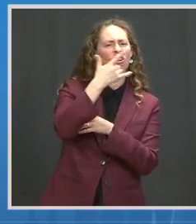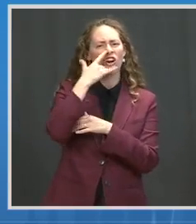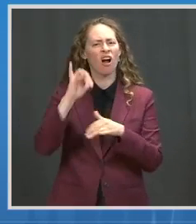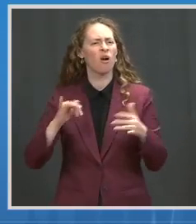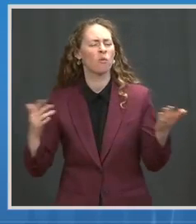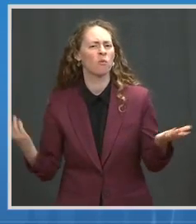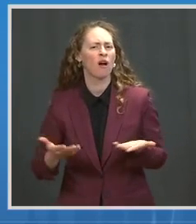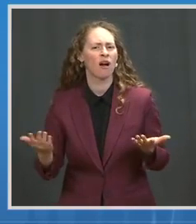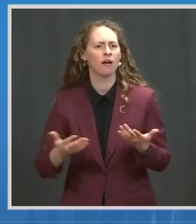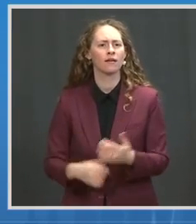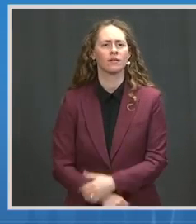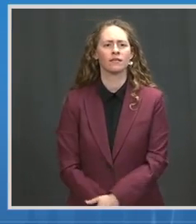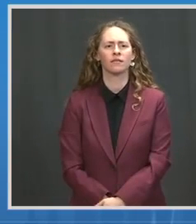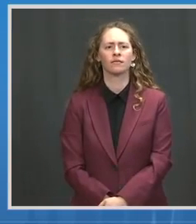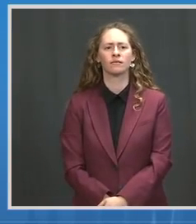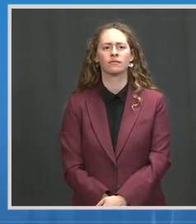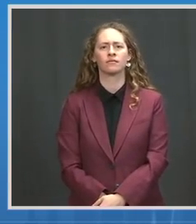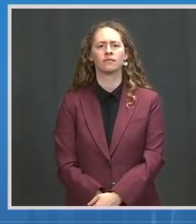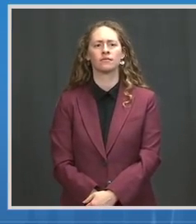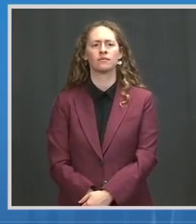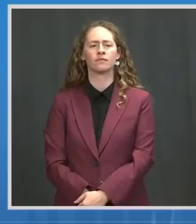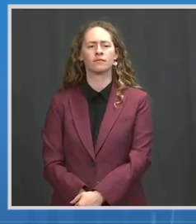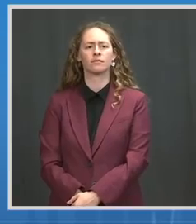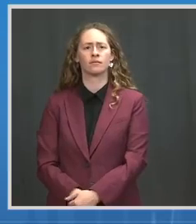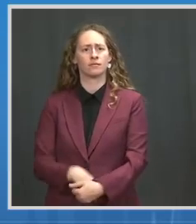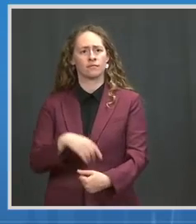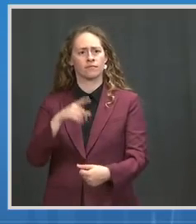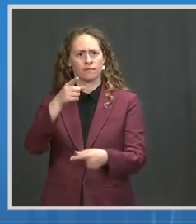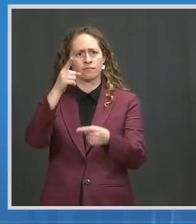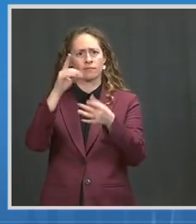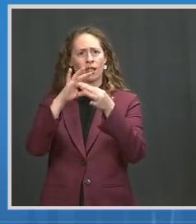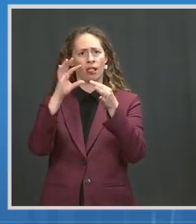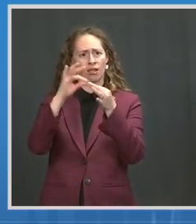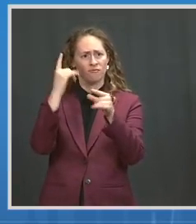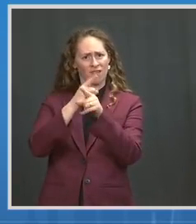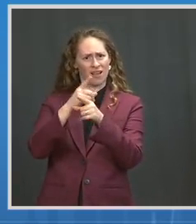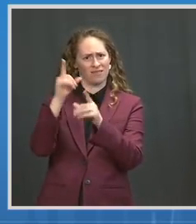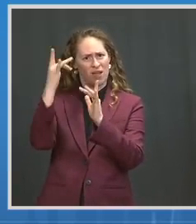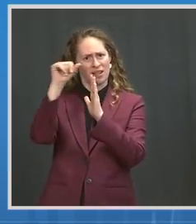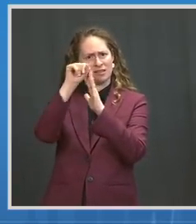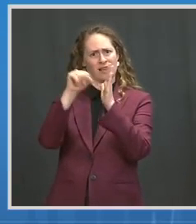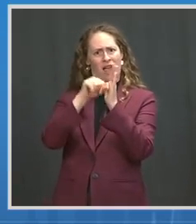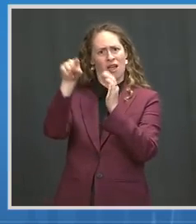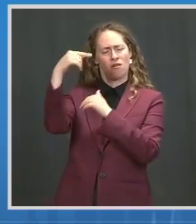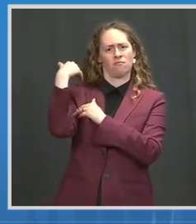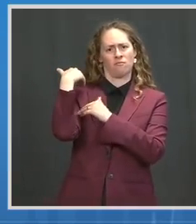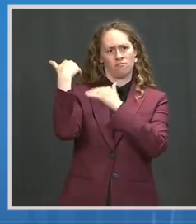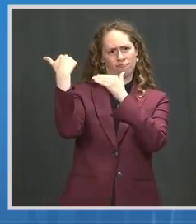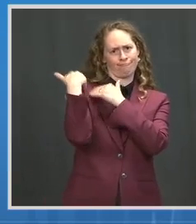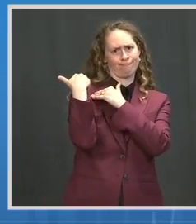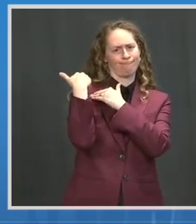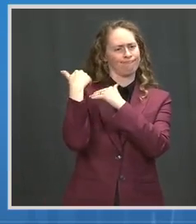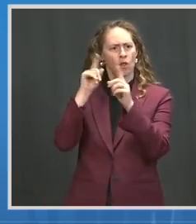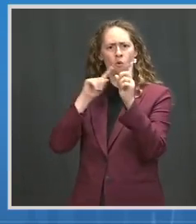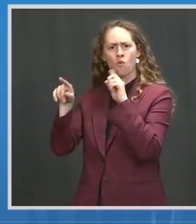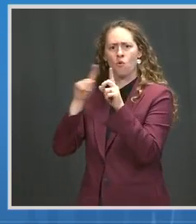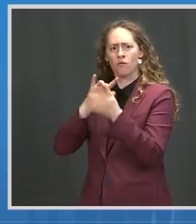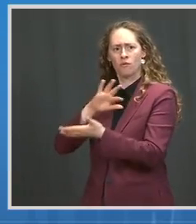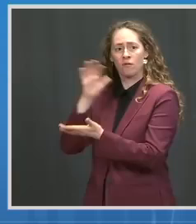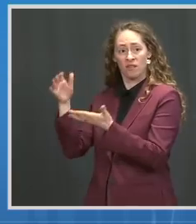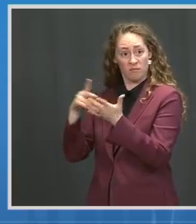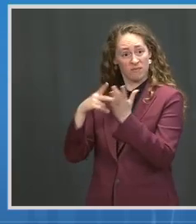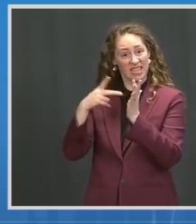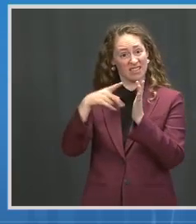ordered those doses and it's, it's on them to deliver. Are states not doing their part in some of these areas where the vaccination rate isn't high